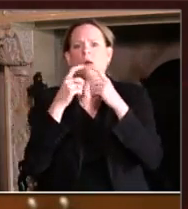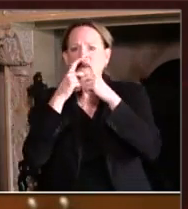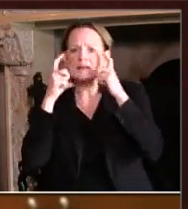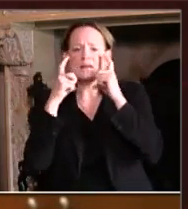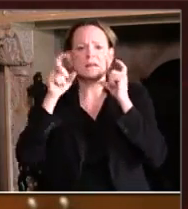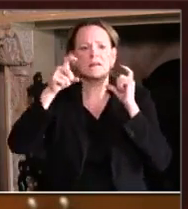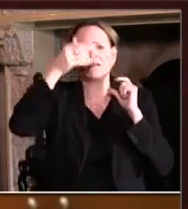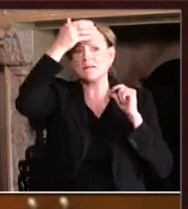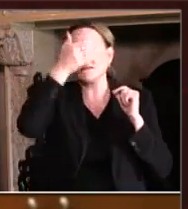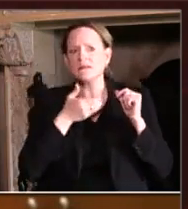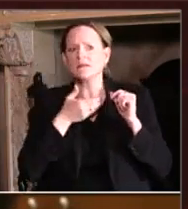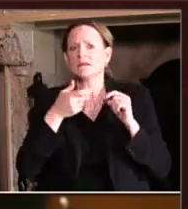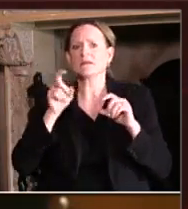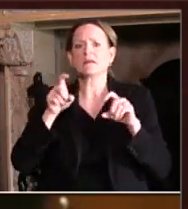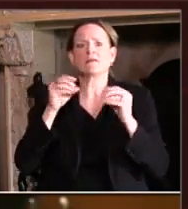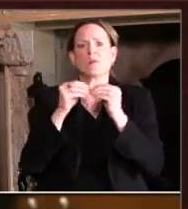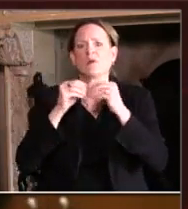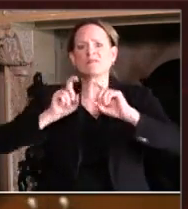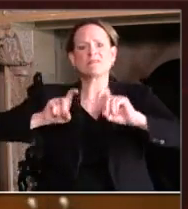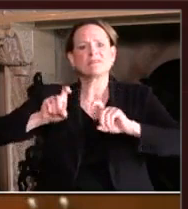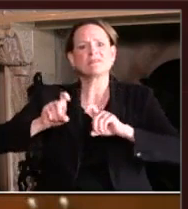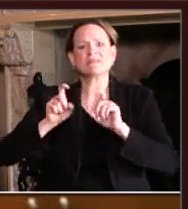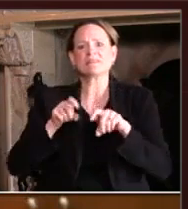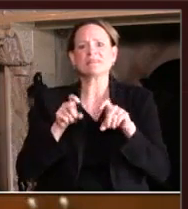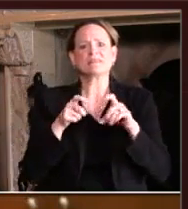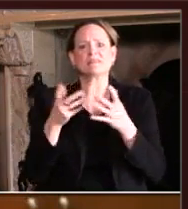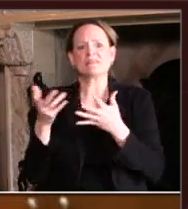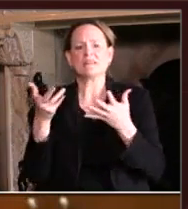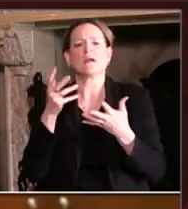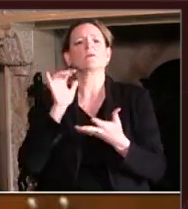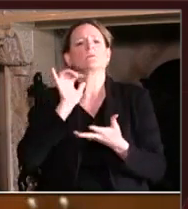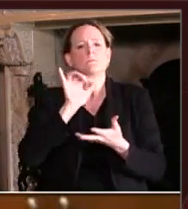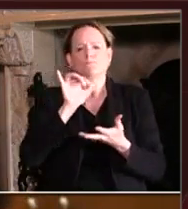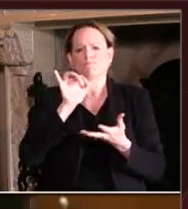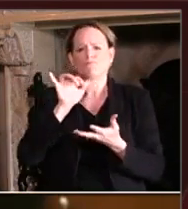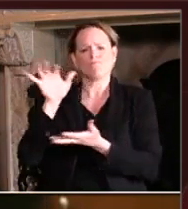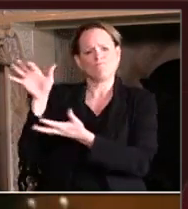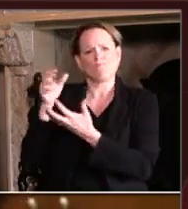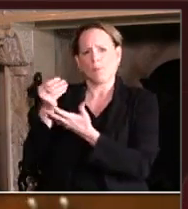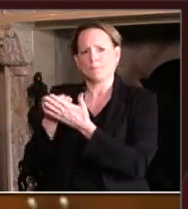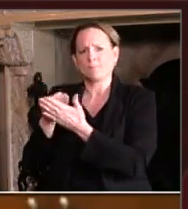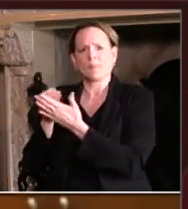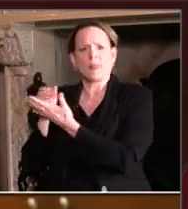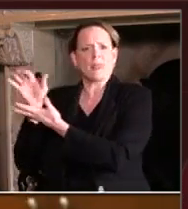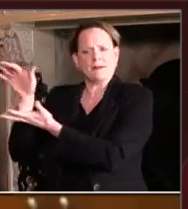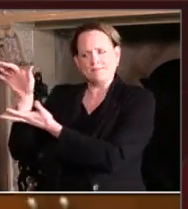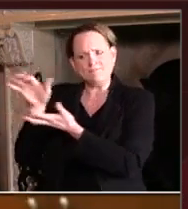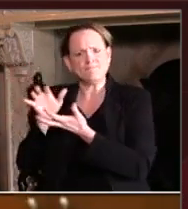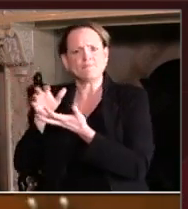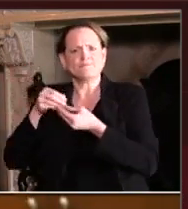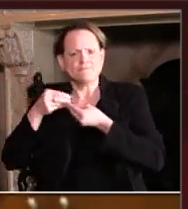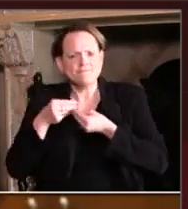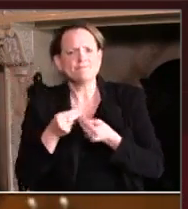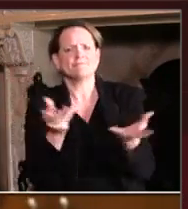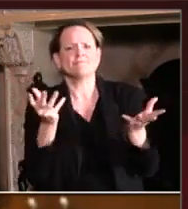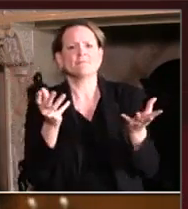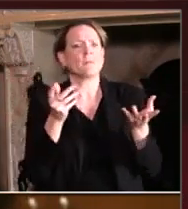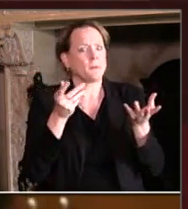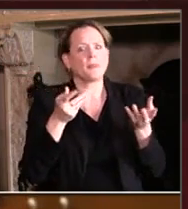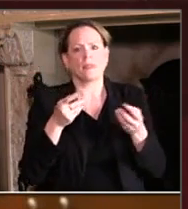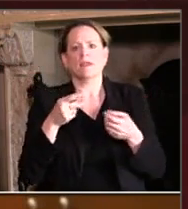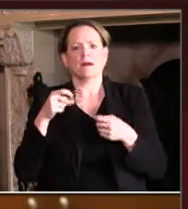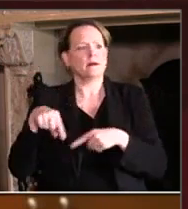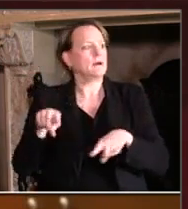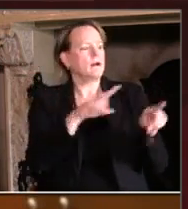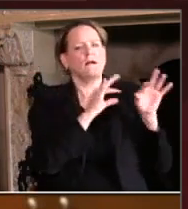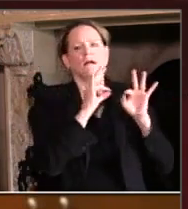supplies and PPE resources became more available through various partnerships, and we were glad to contribute and serve Milwaukee's most